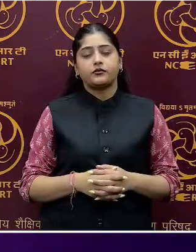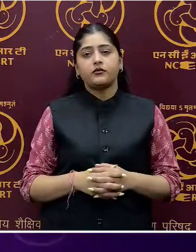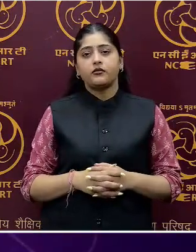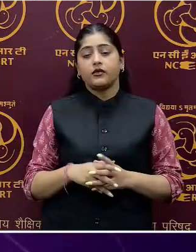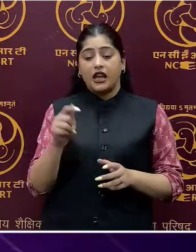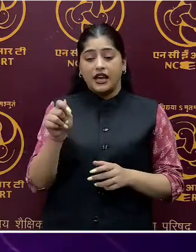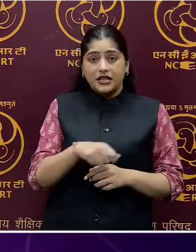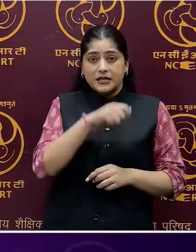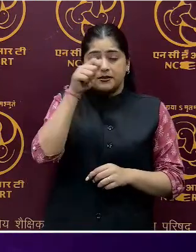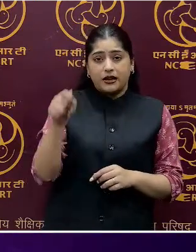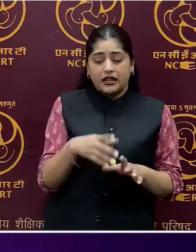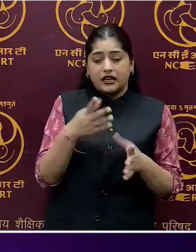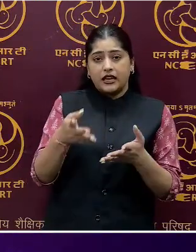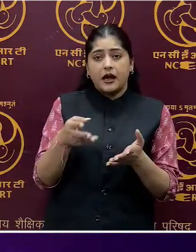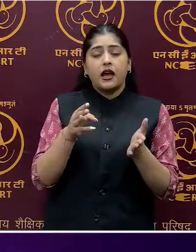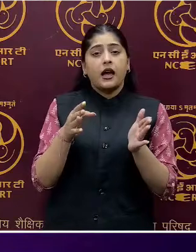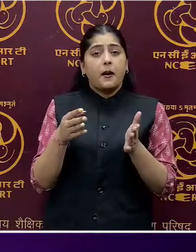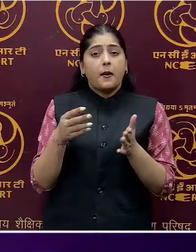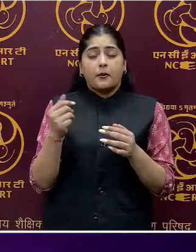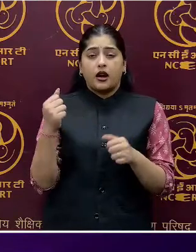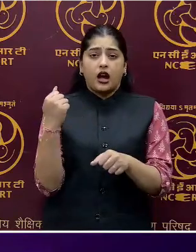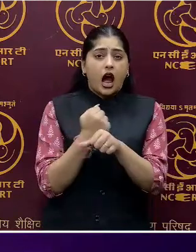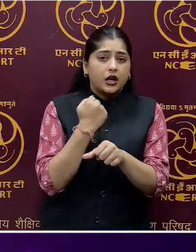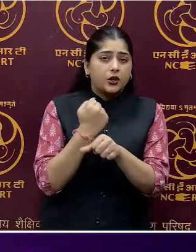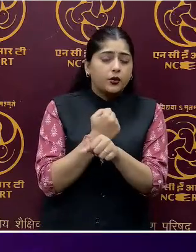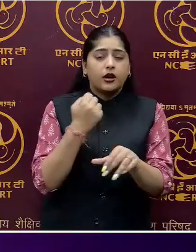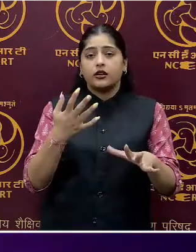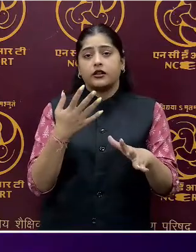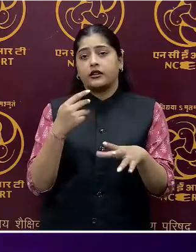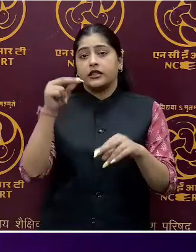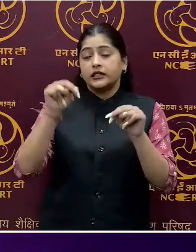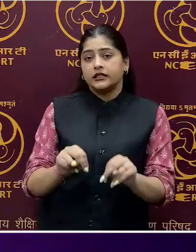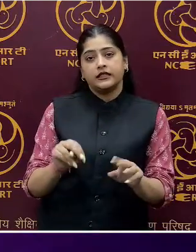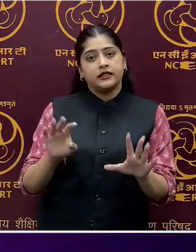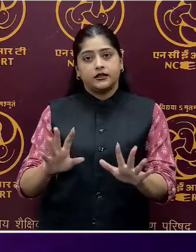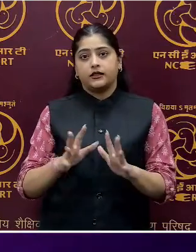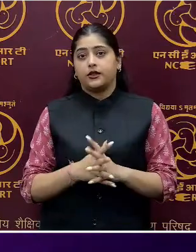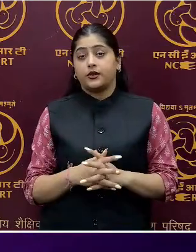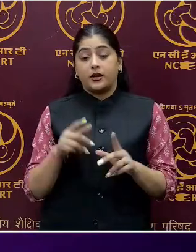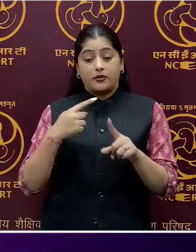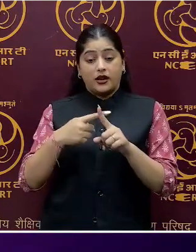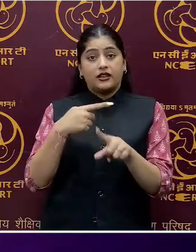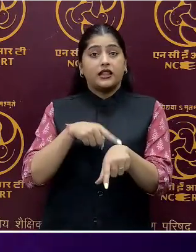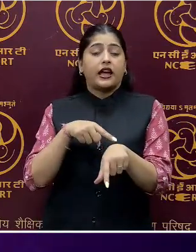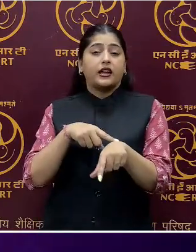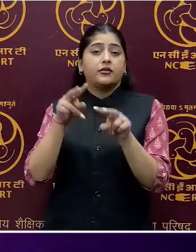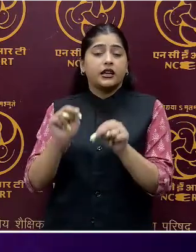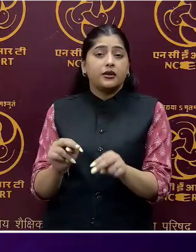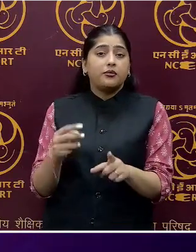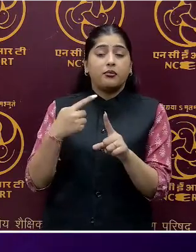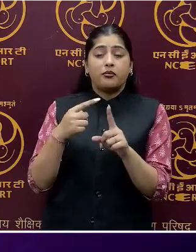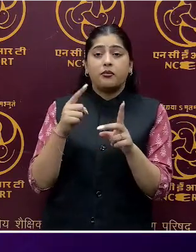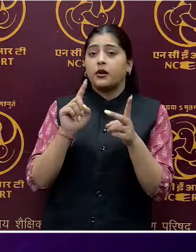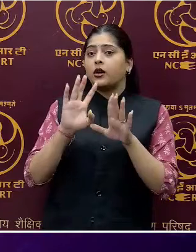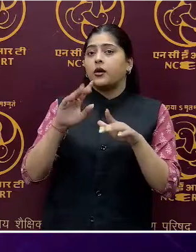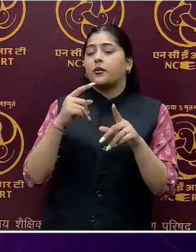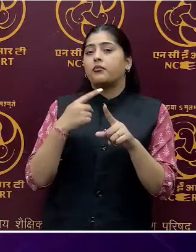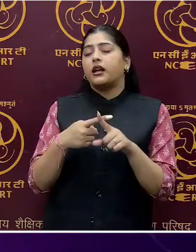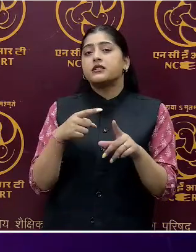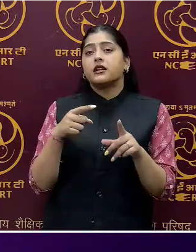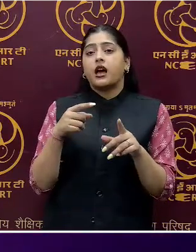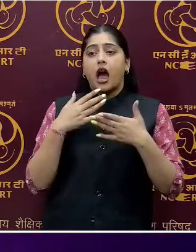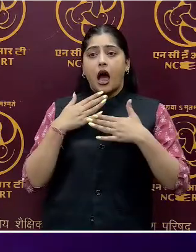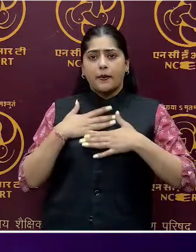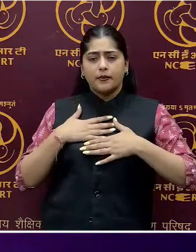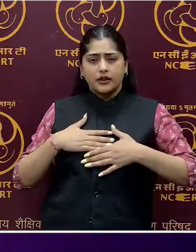and it's all done manually. Wheel. It takes a lot of work, a lot of hard work is there, and a lot of time. And it is quite good for the summers. Absolutely. It is very good for your skin and